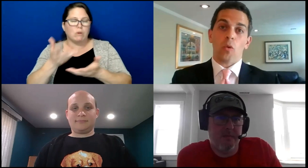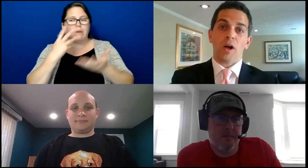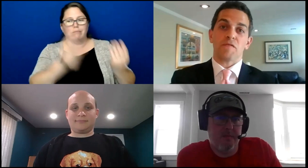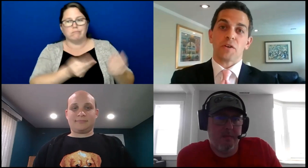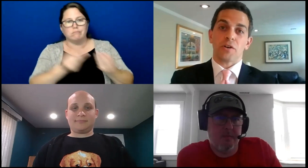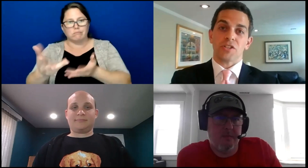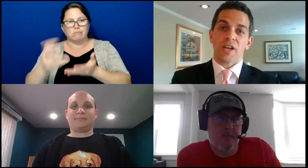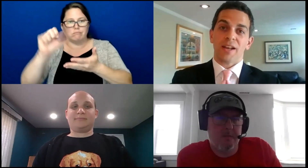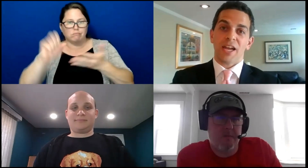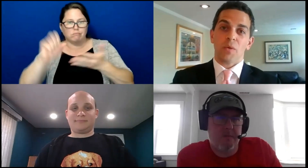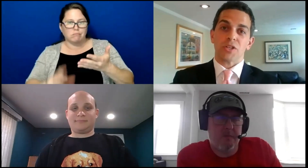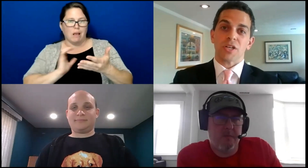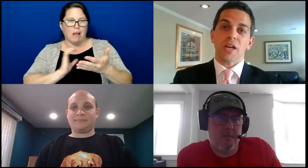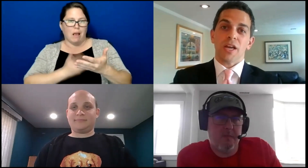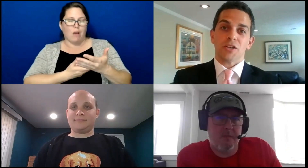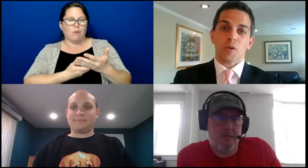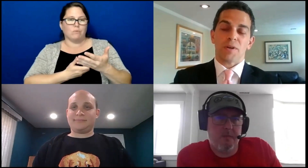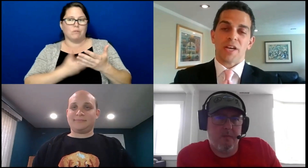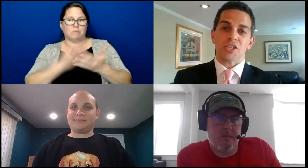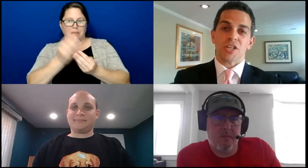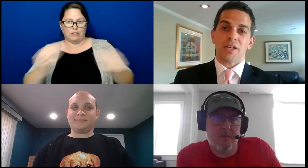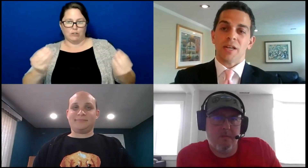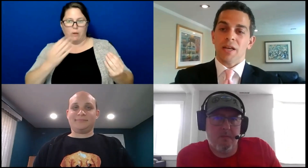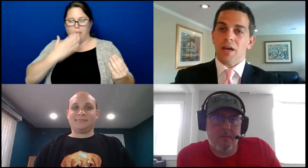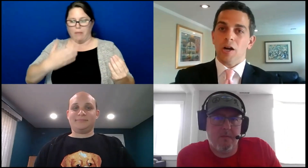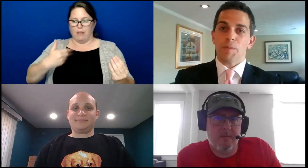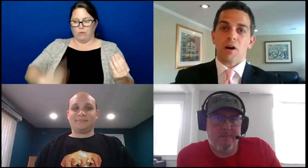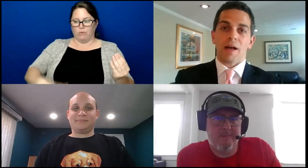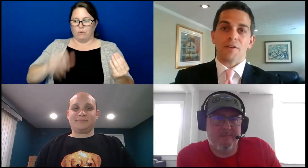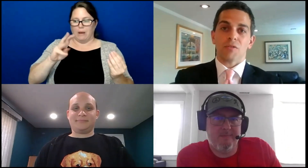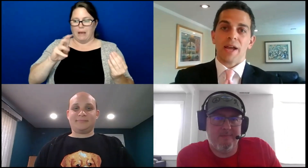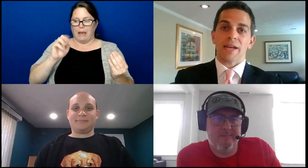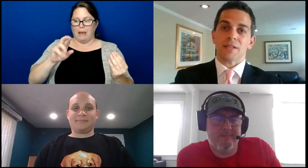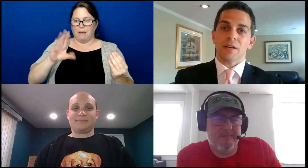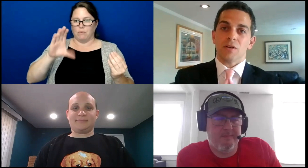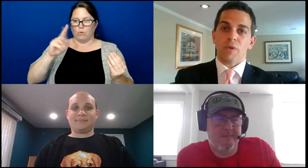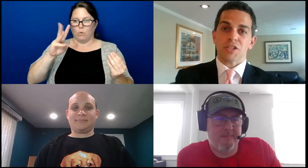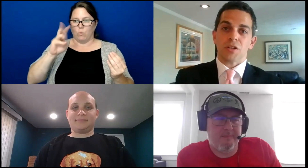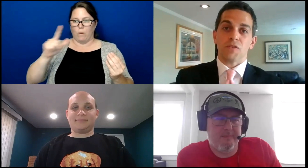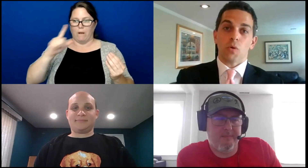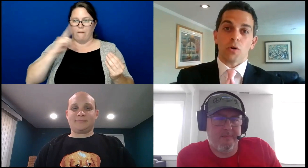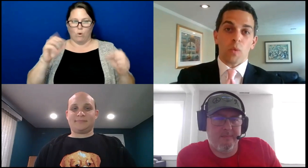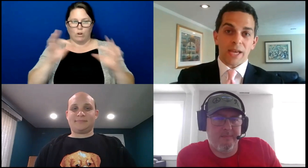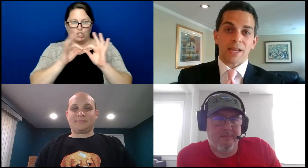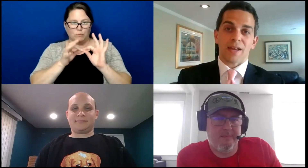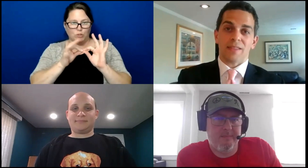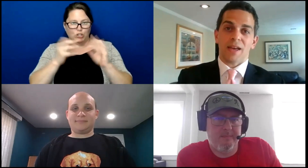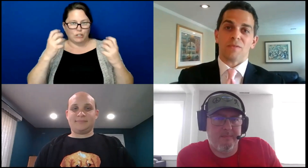to Amber Caldwell for her sign language interpretation. Hope you all have a great